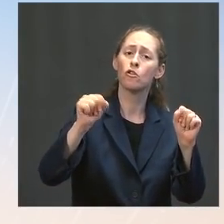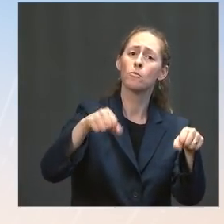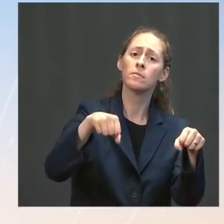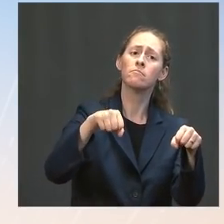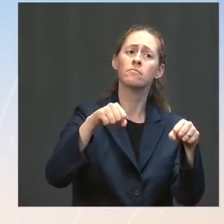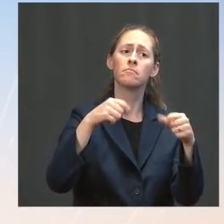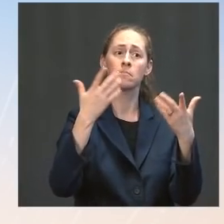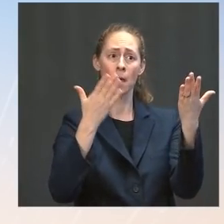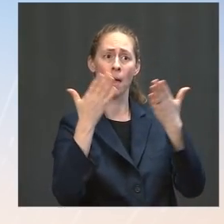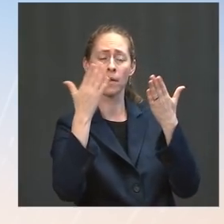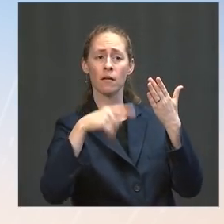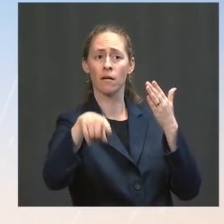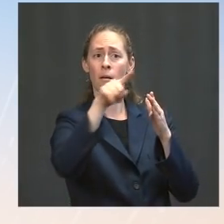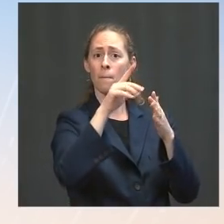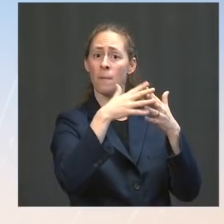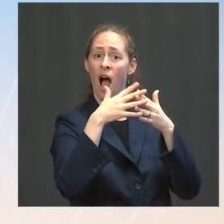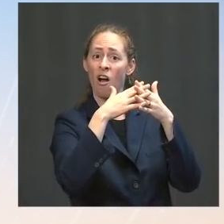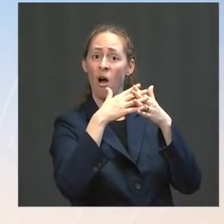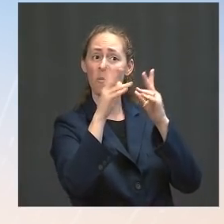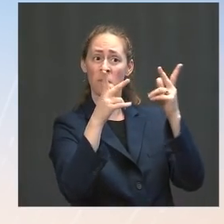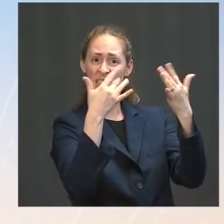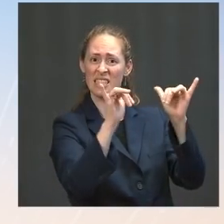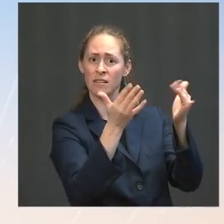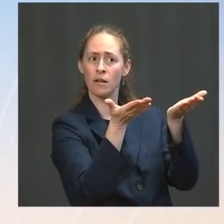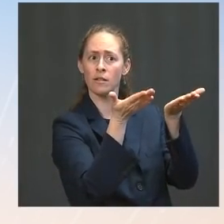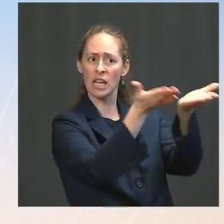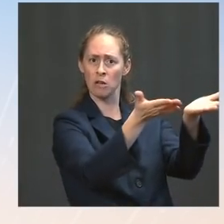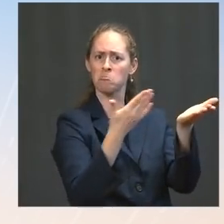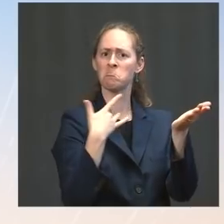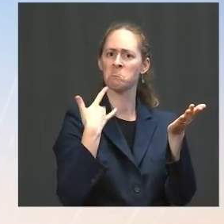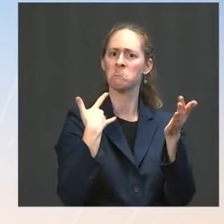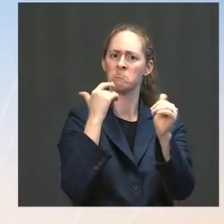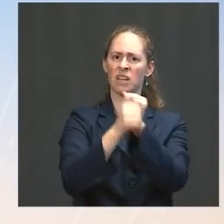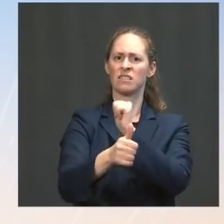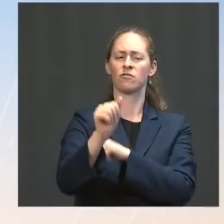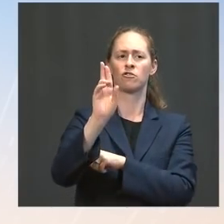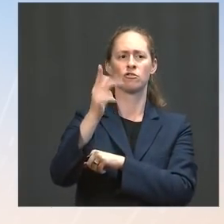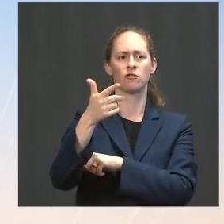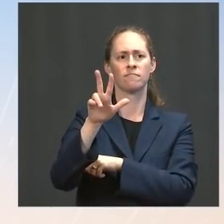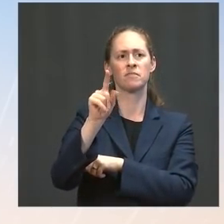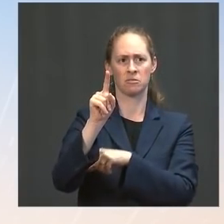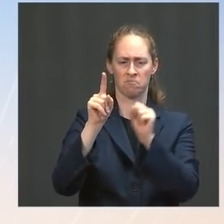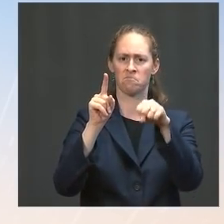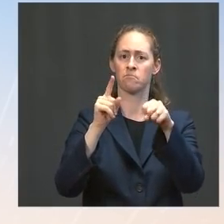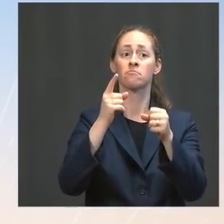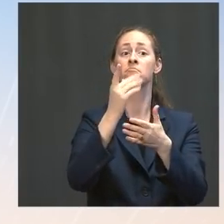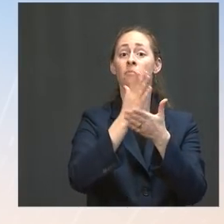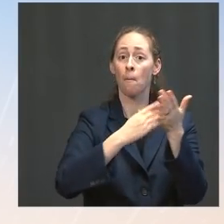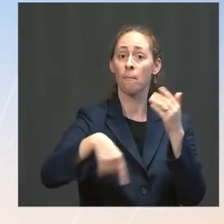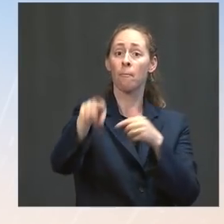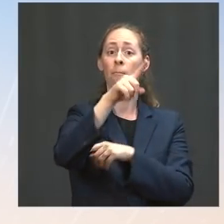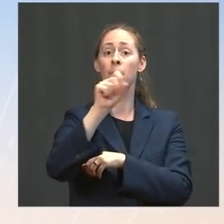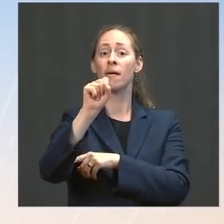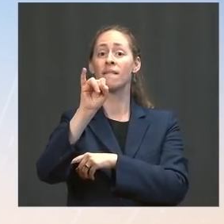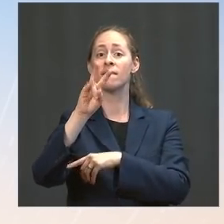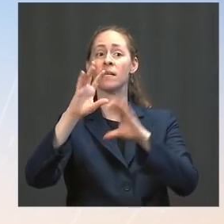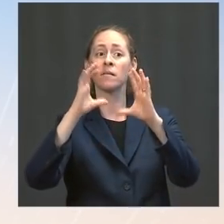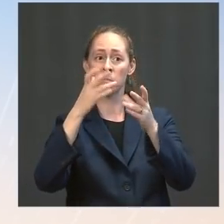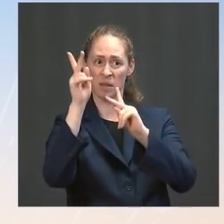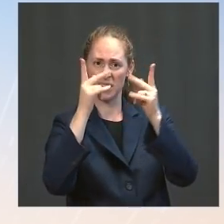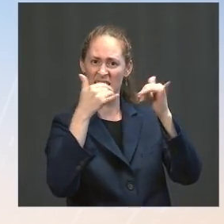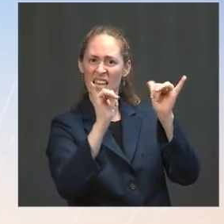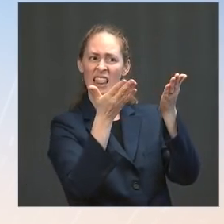expect private sector companies to report when they have experienced a cyber breach. We have worked in partnership with some to address